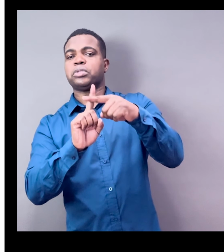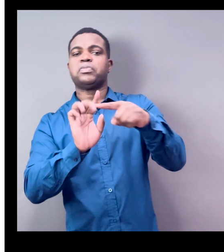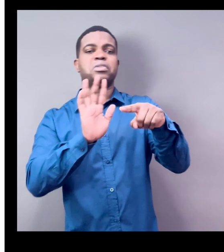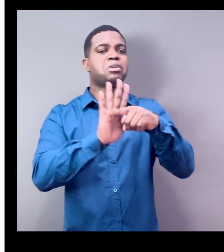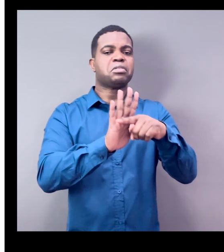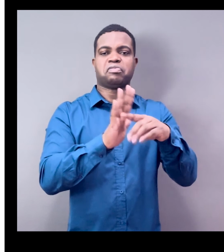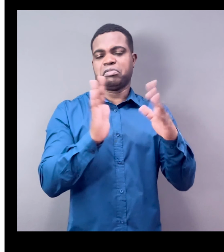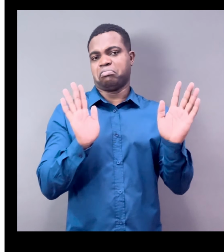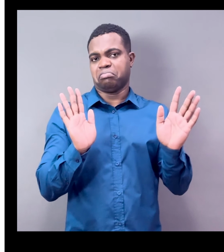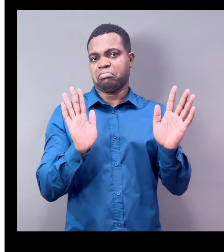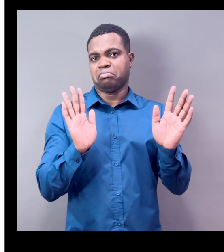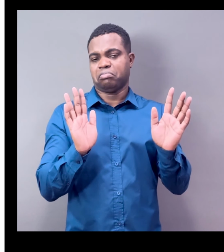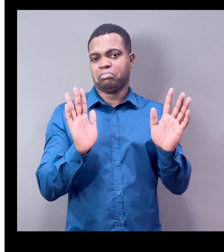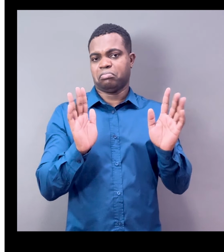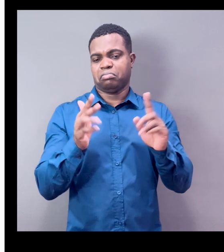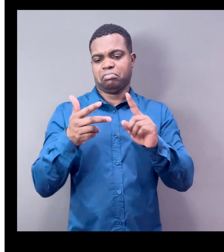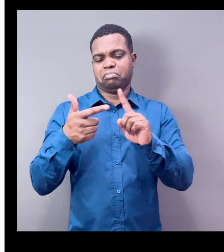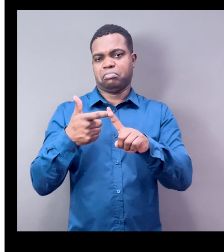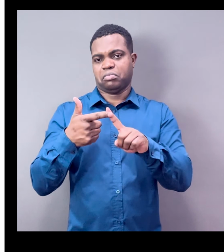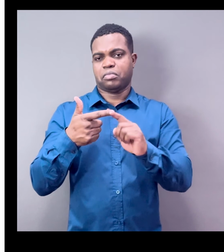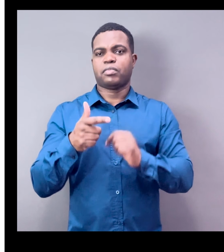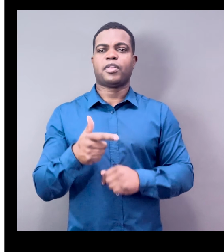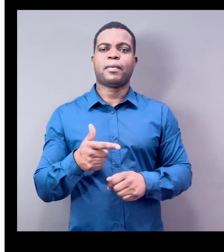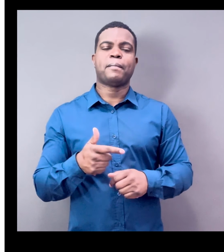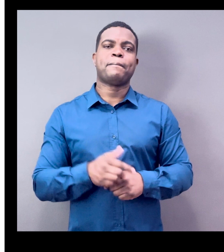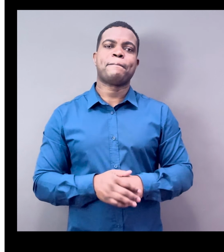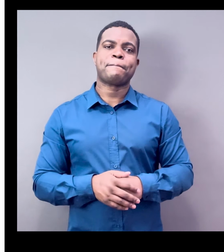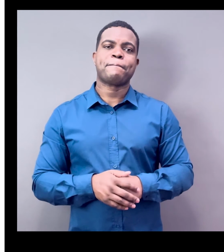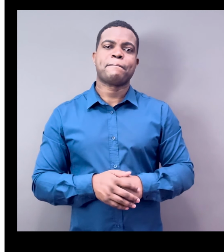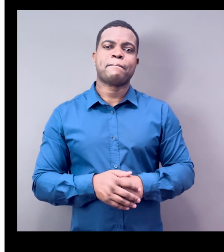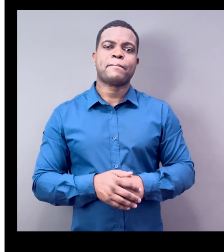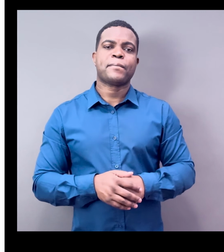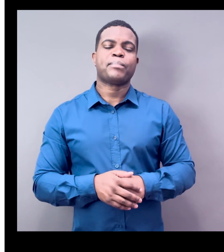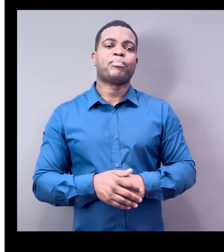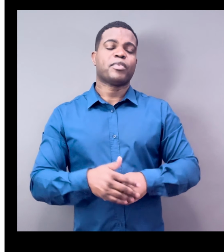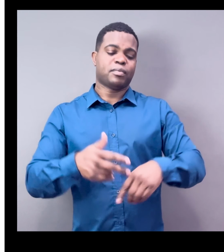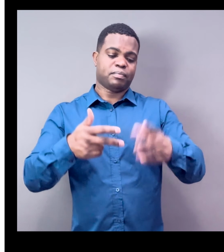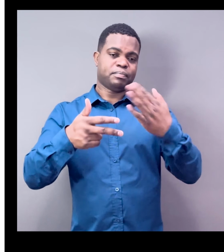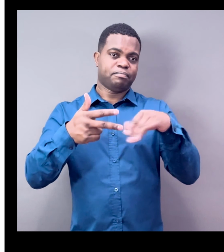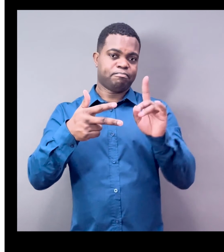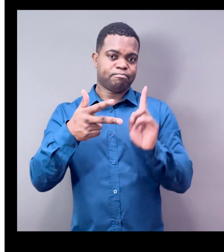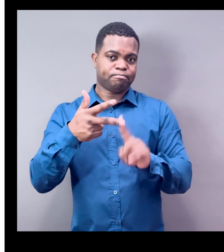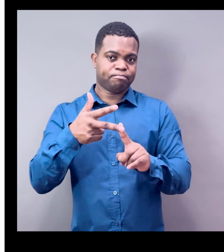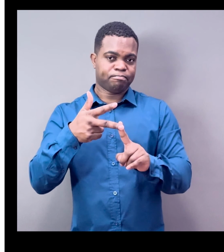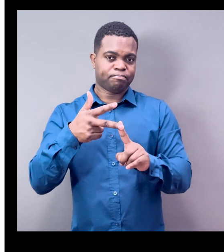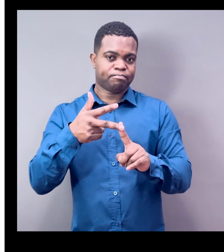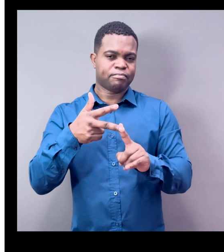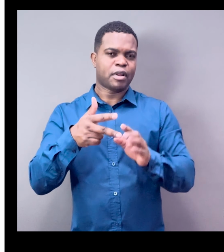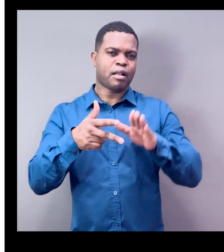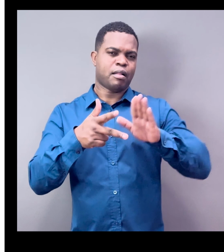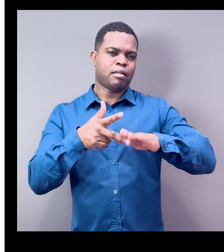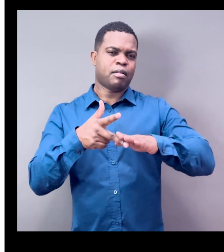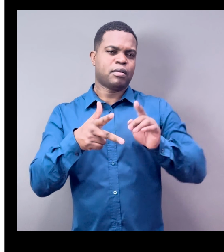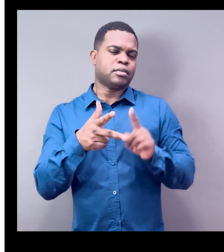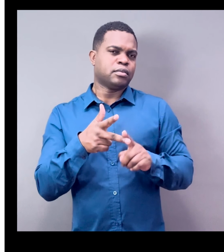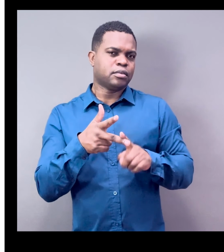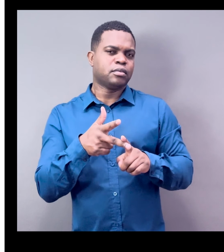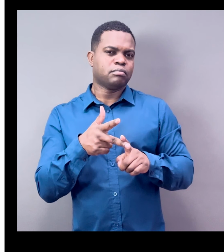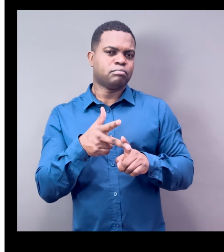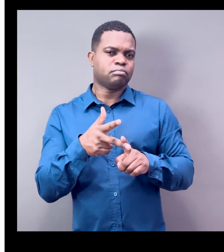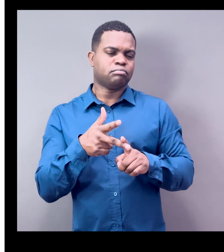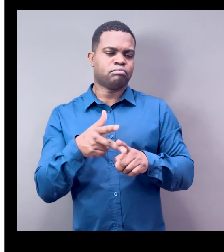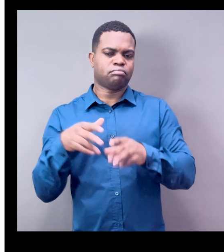or positively, by your community engagement efforts. The key stakeholders, which are the